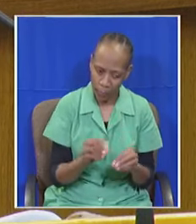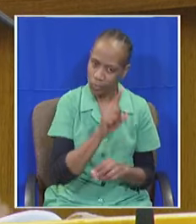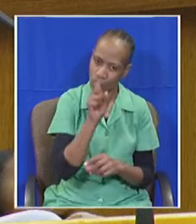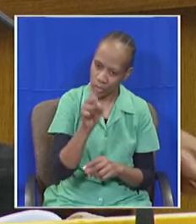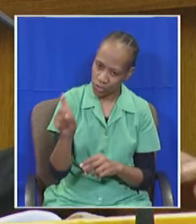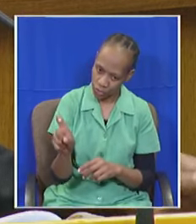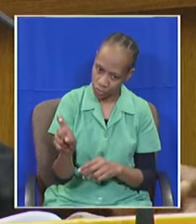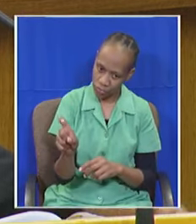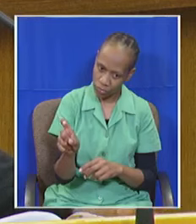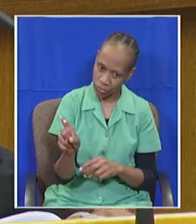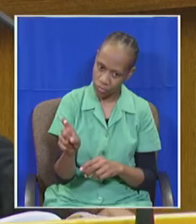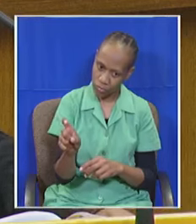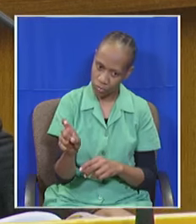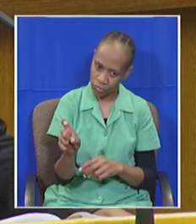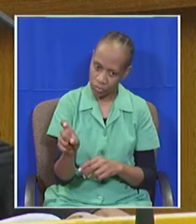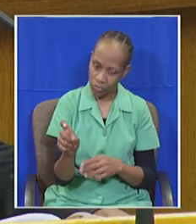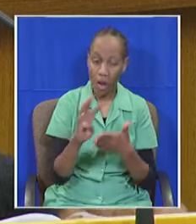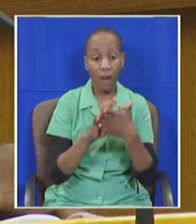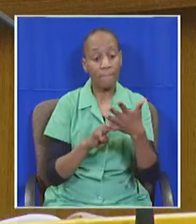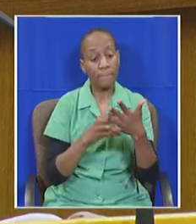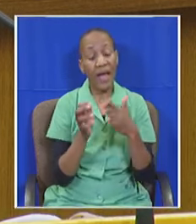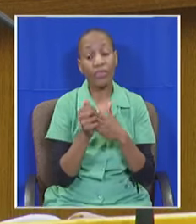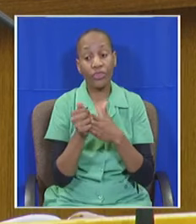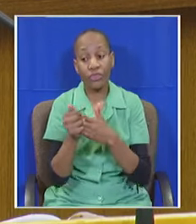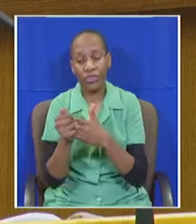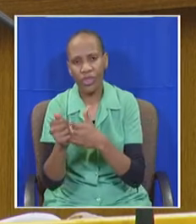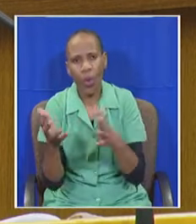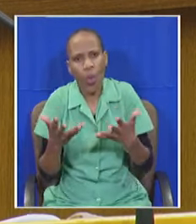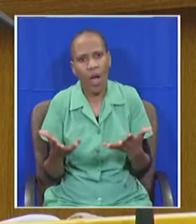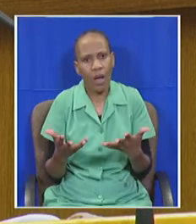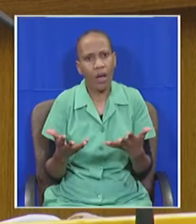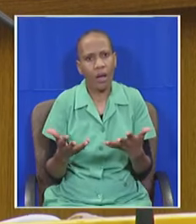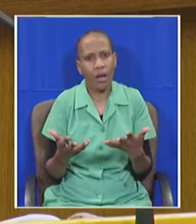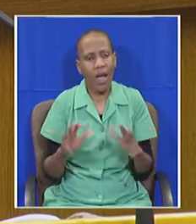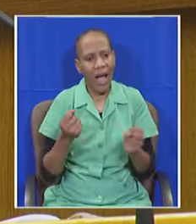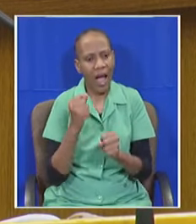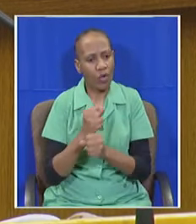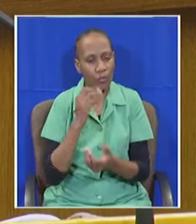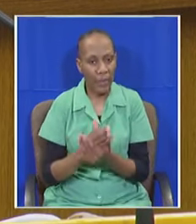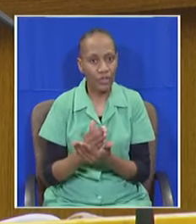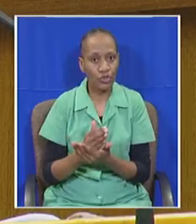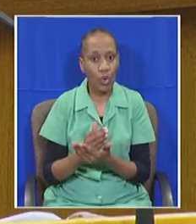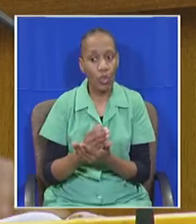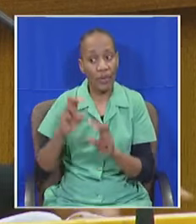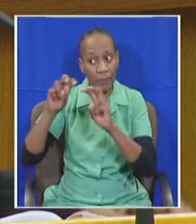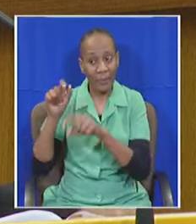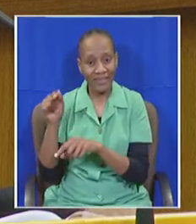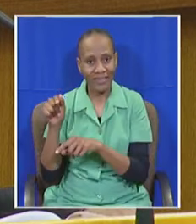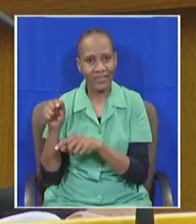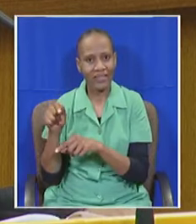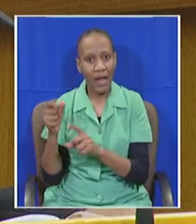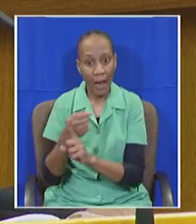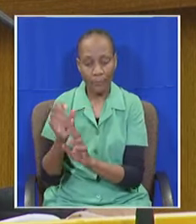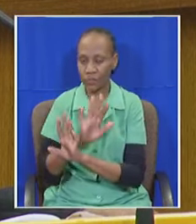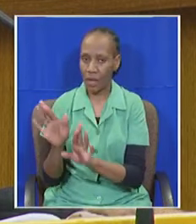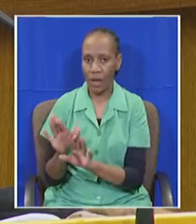questions. What ethical guidelines are in place to ensure that this journey is not one of exploitation? What